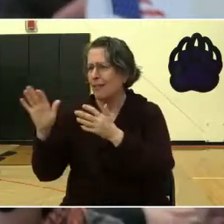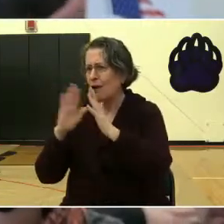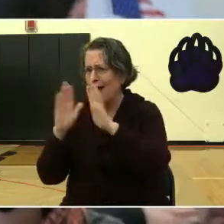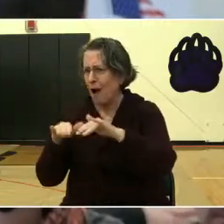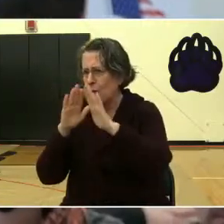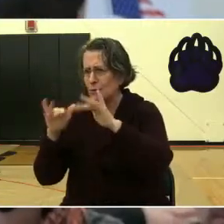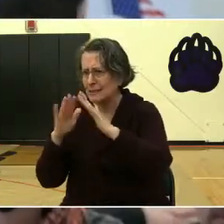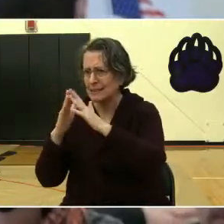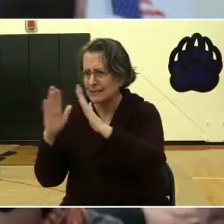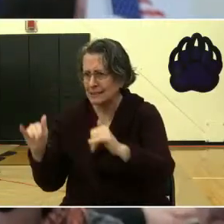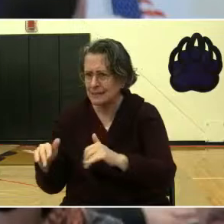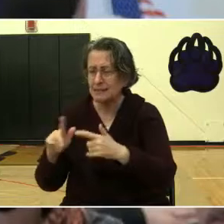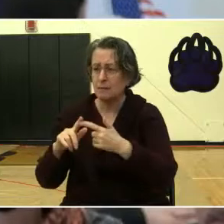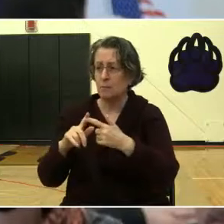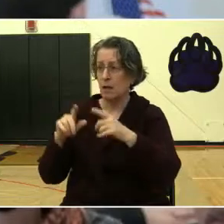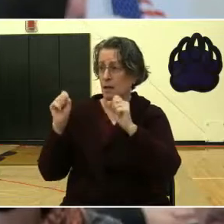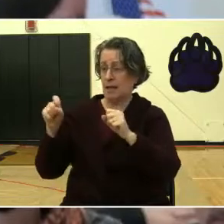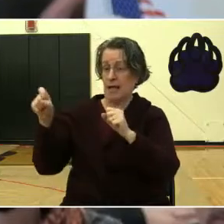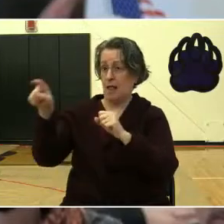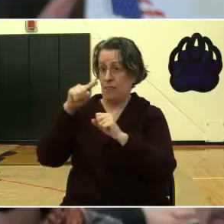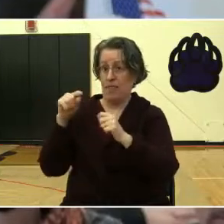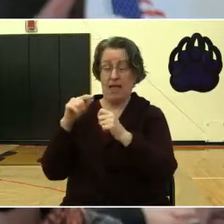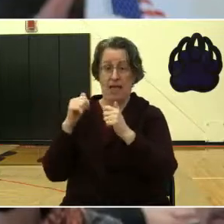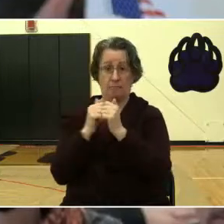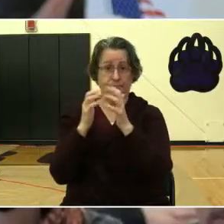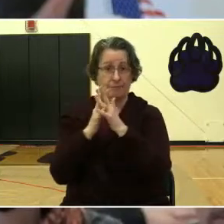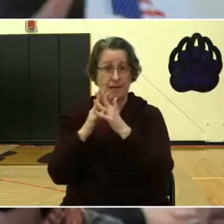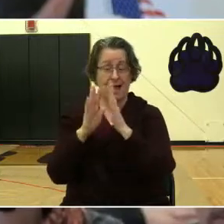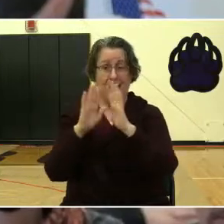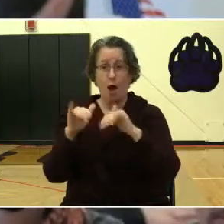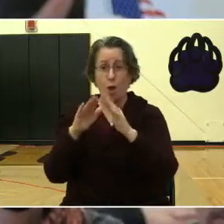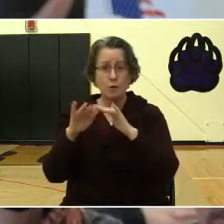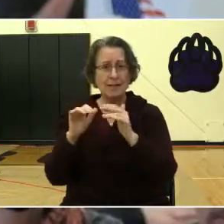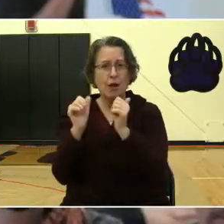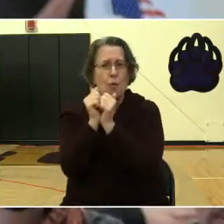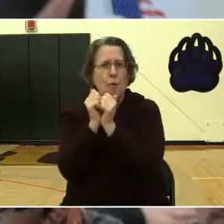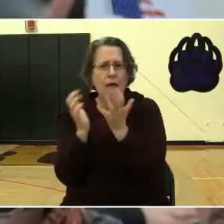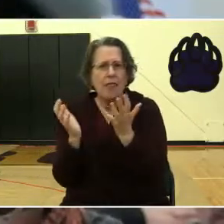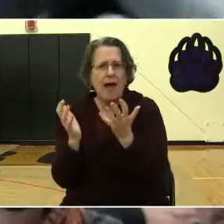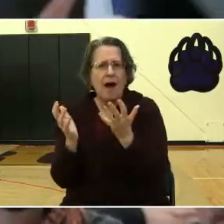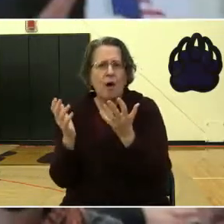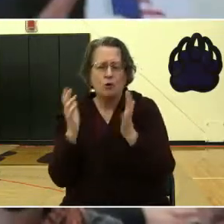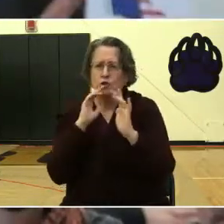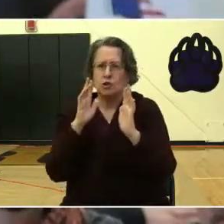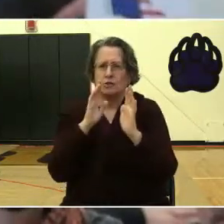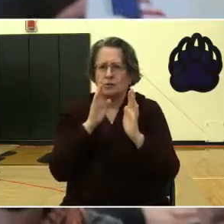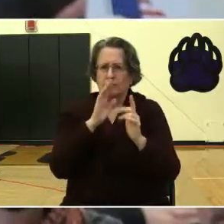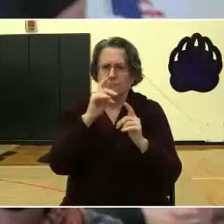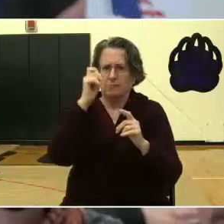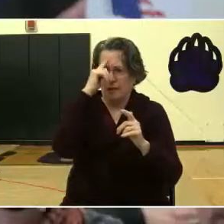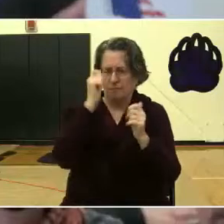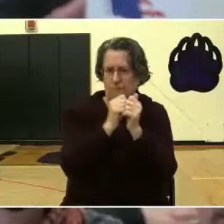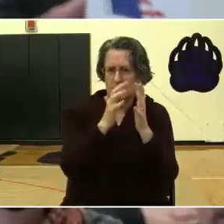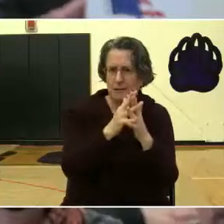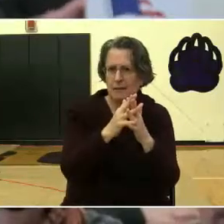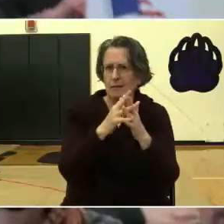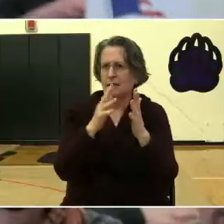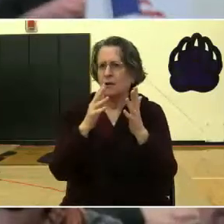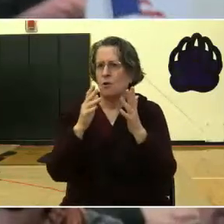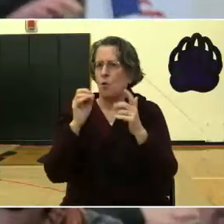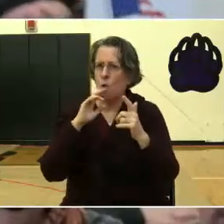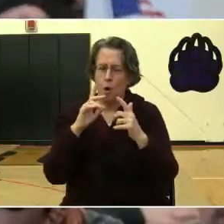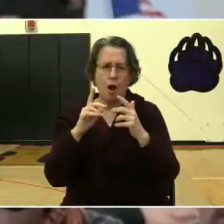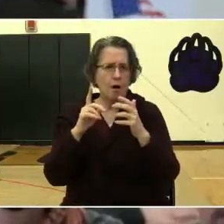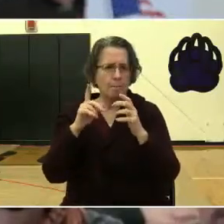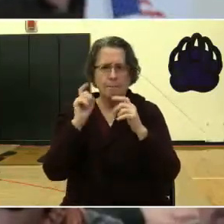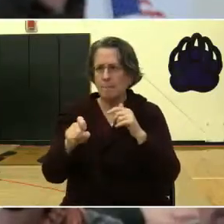housing without public private uh Partnerships um that we can't we can't seem to be able to do that